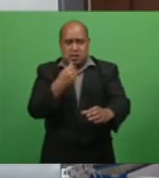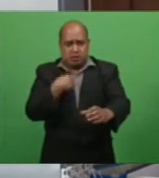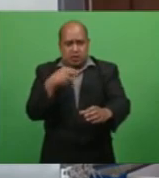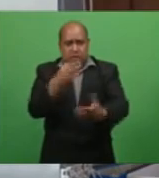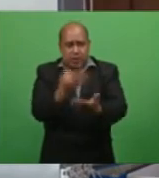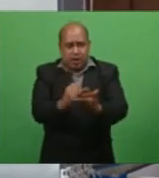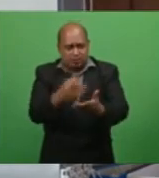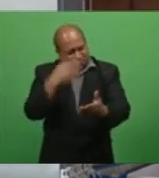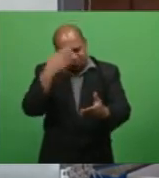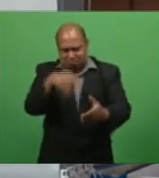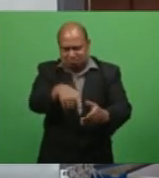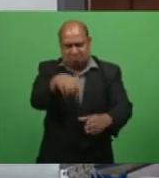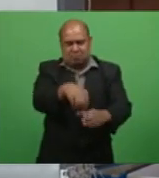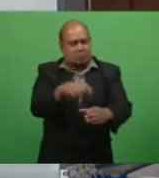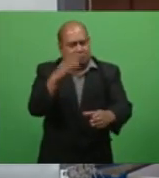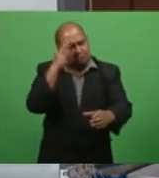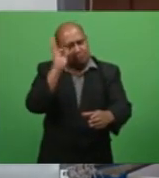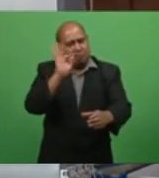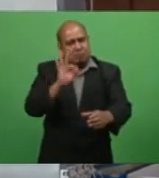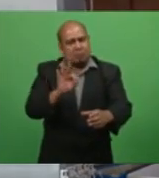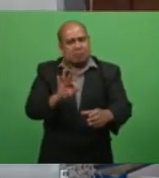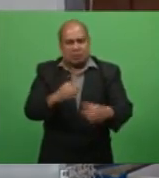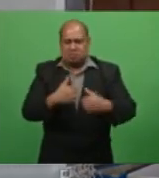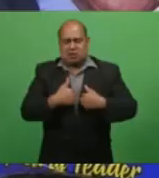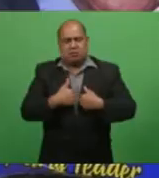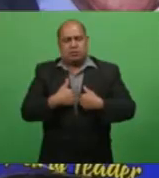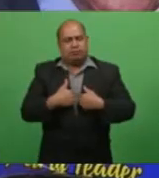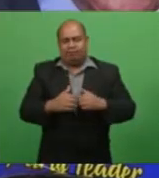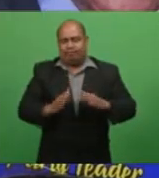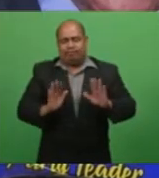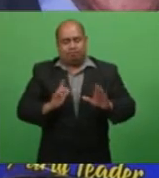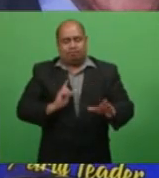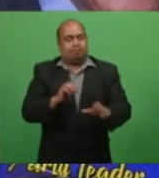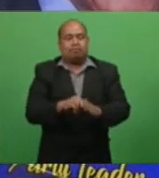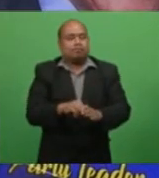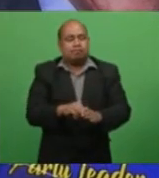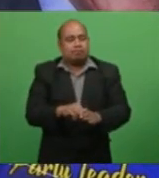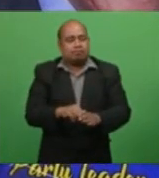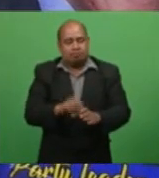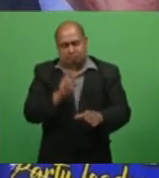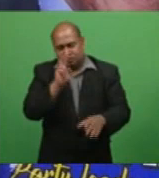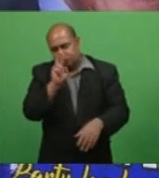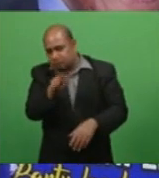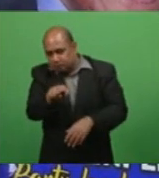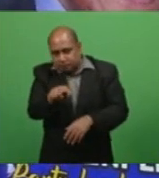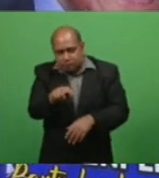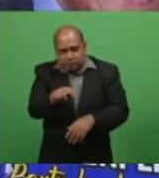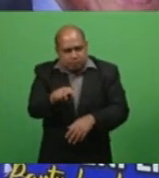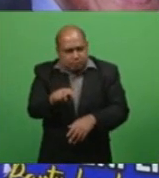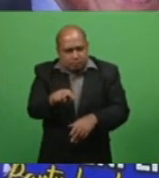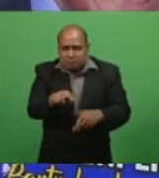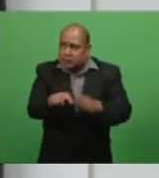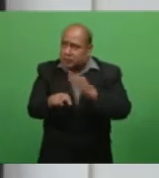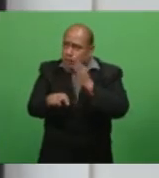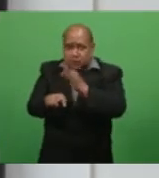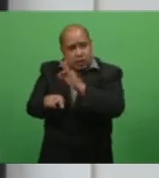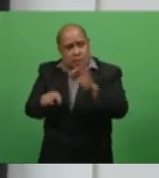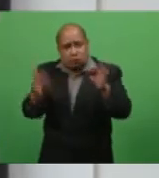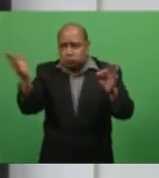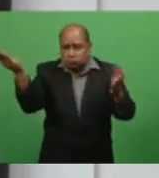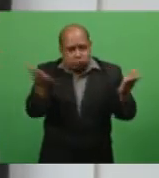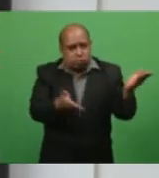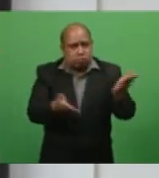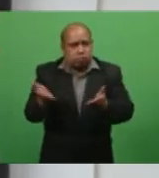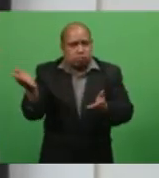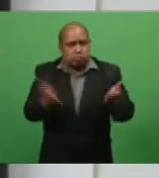not. I stand in line and ask for funds to fund money to fund the campaign, the